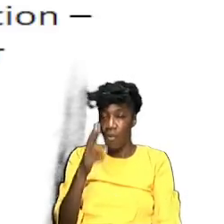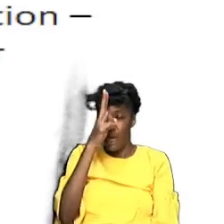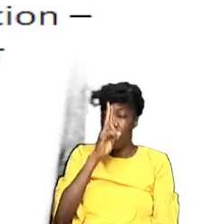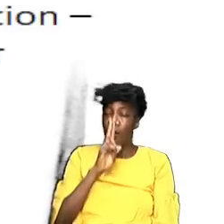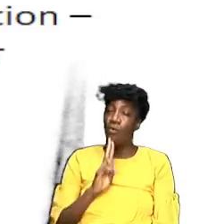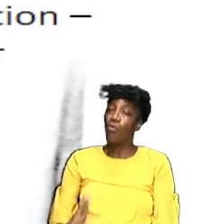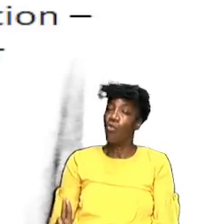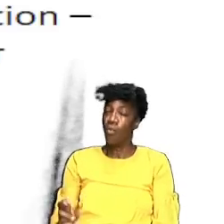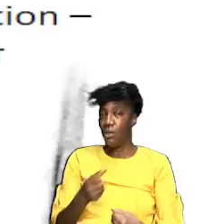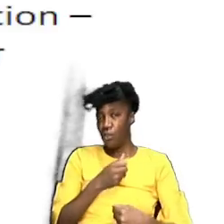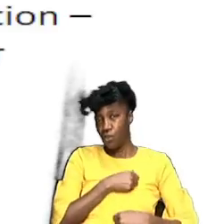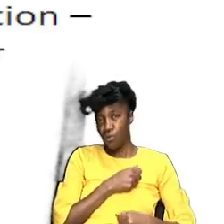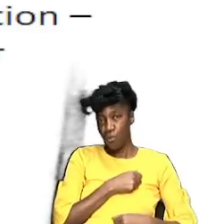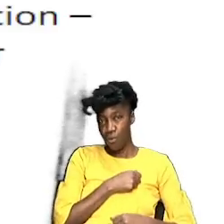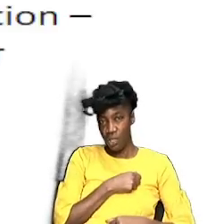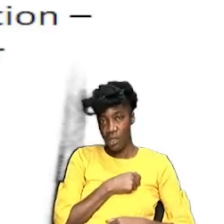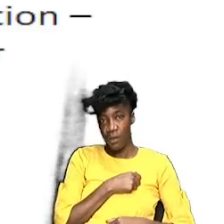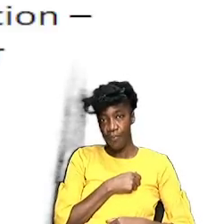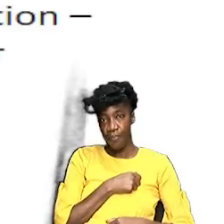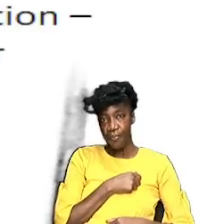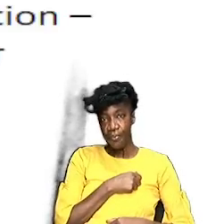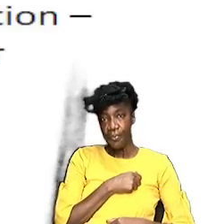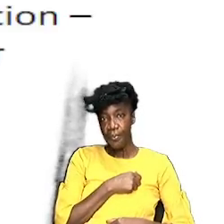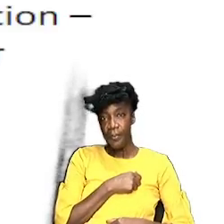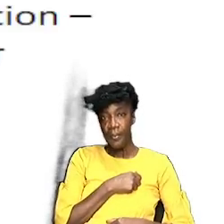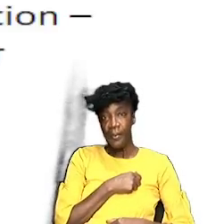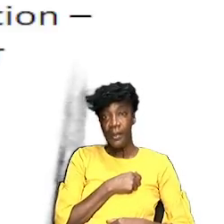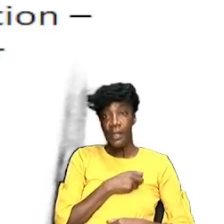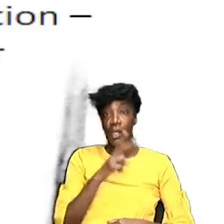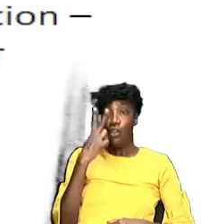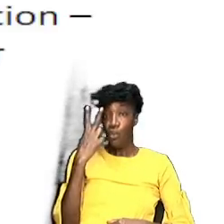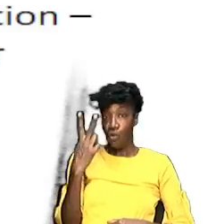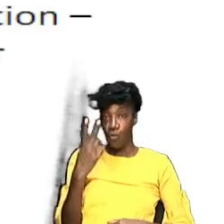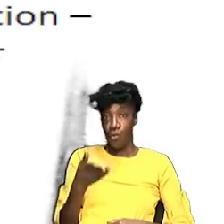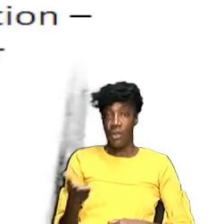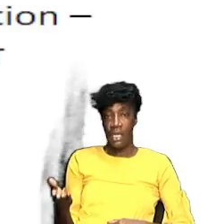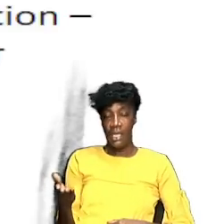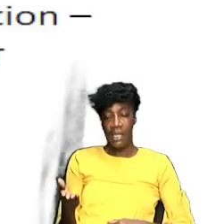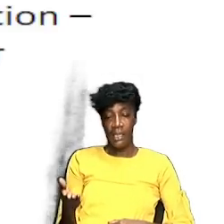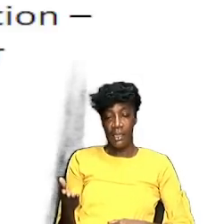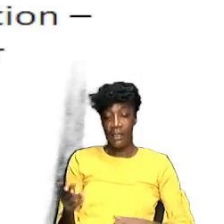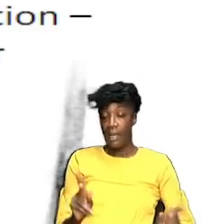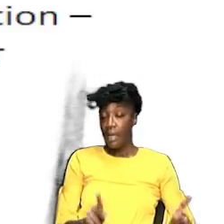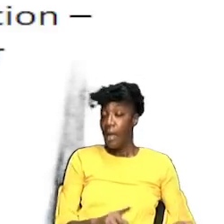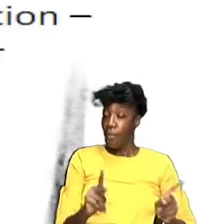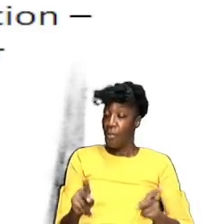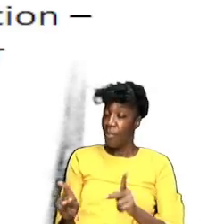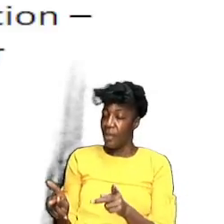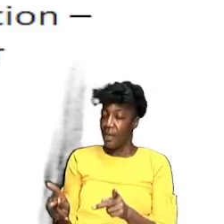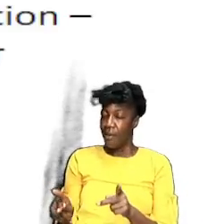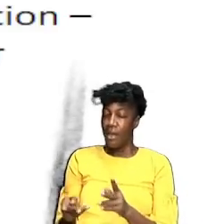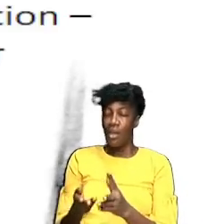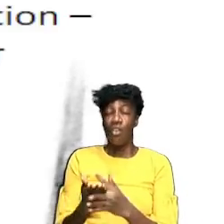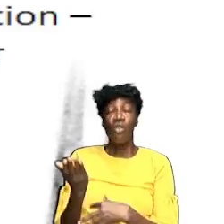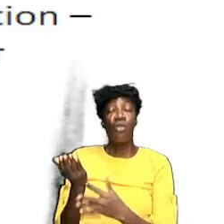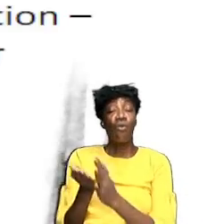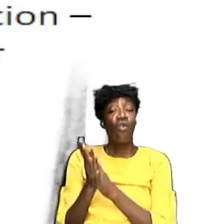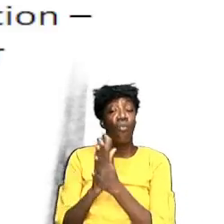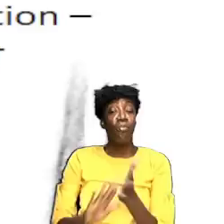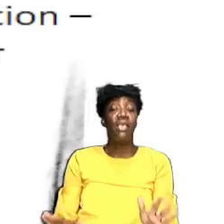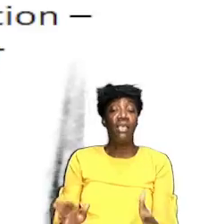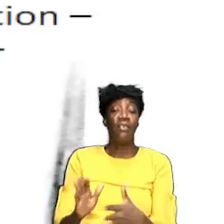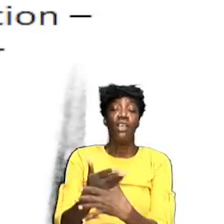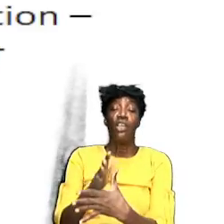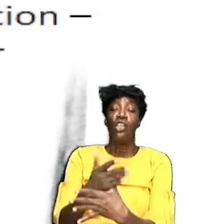word position in terms of preparation actually means two things. One, we are prepared through peace to share the gospel